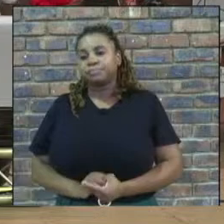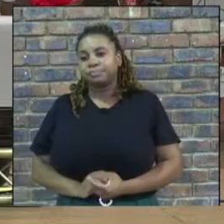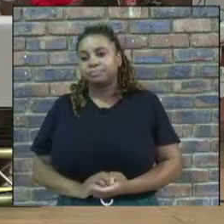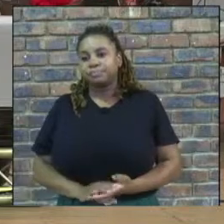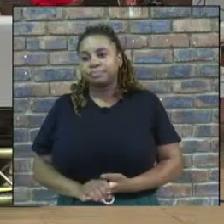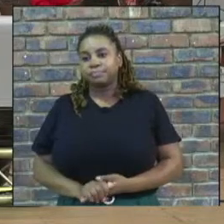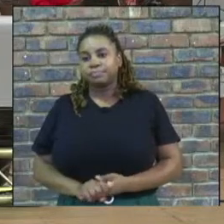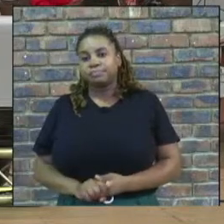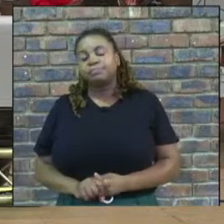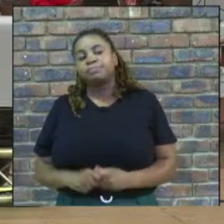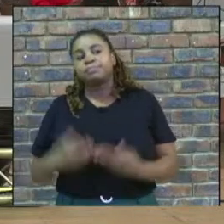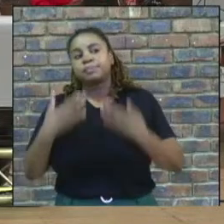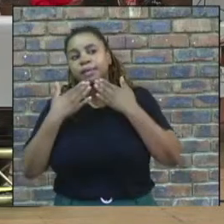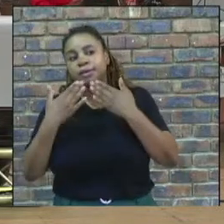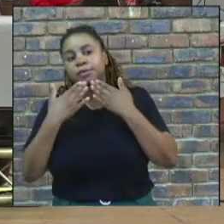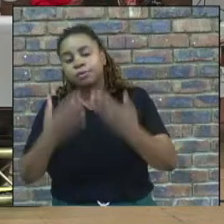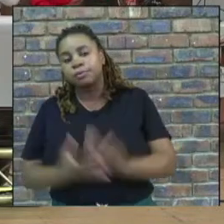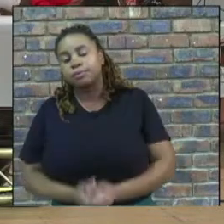Yeah. Rekopa